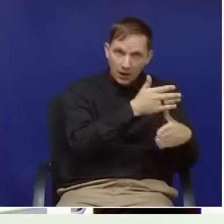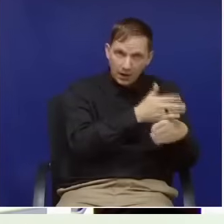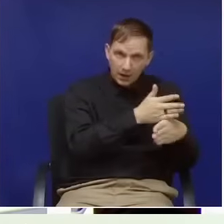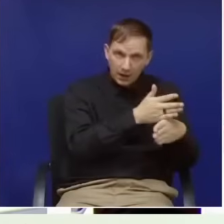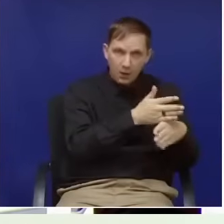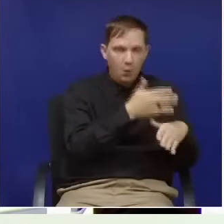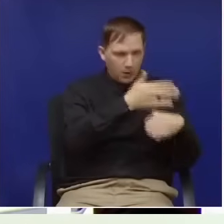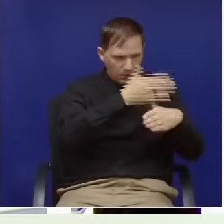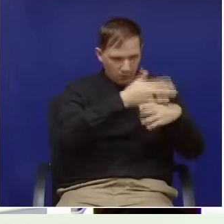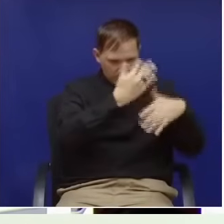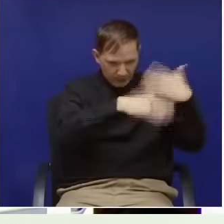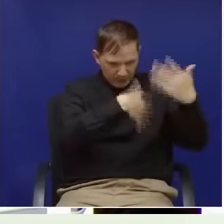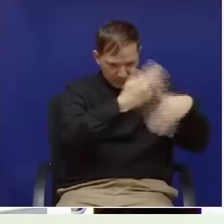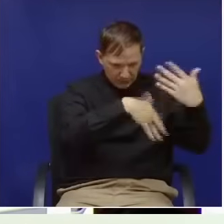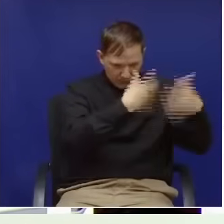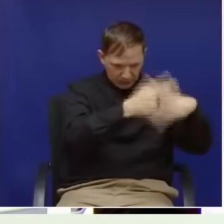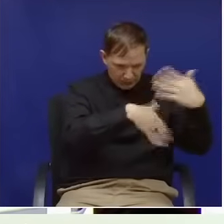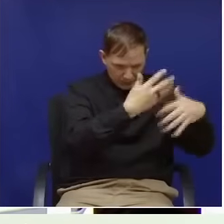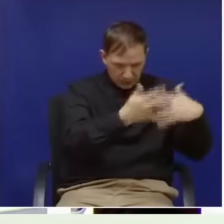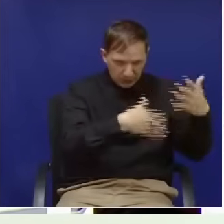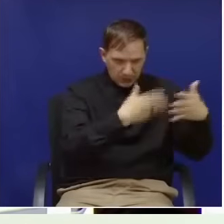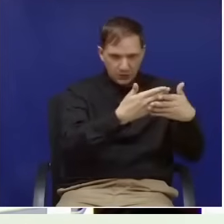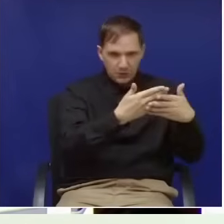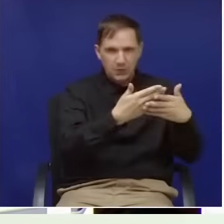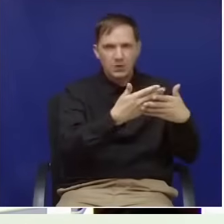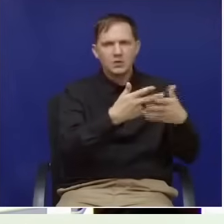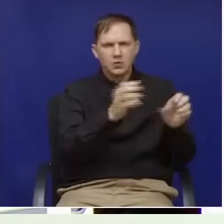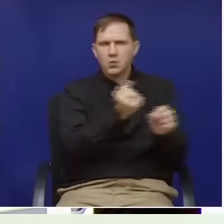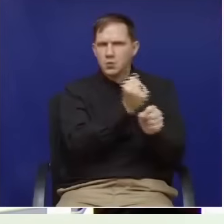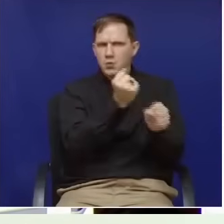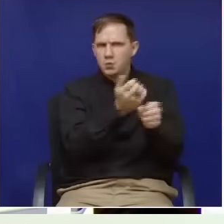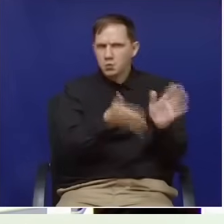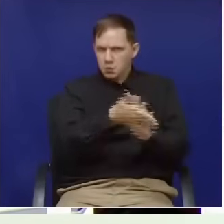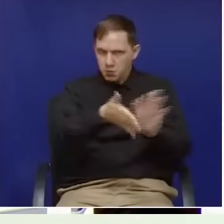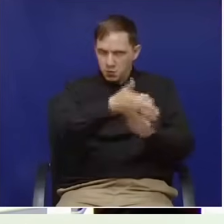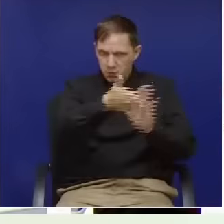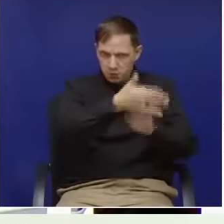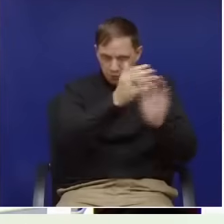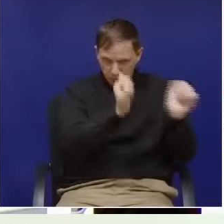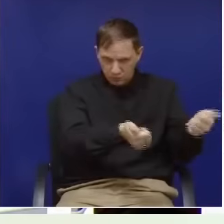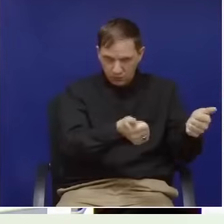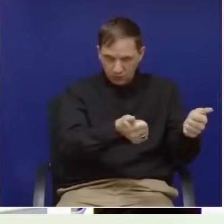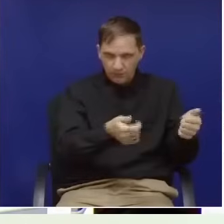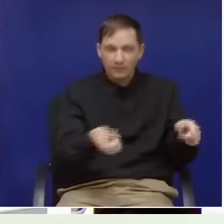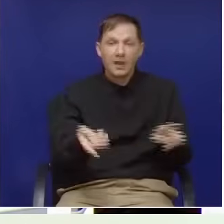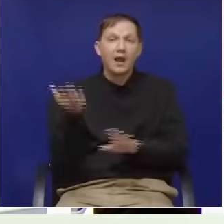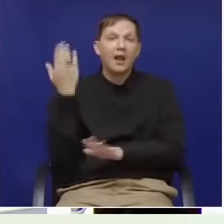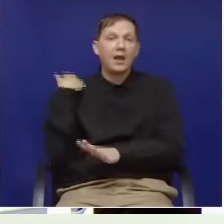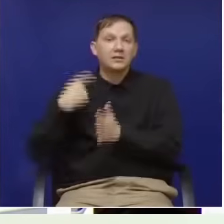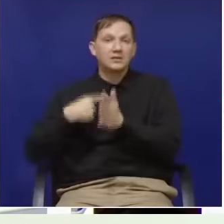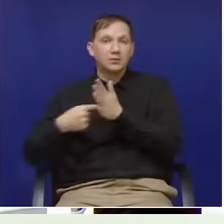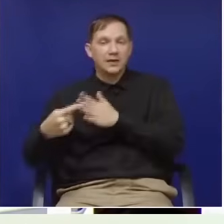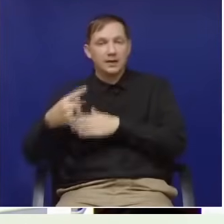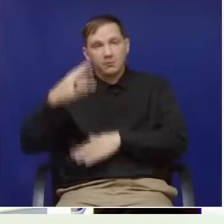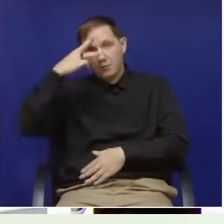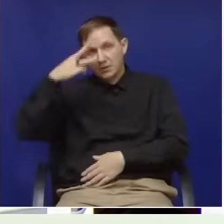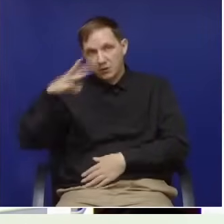perform their duties to make sure that our lower courts function and work. So just last week in